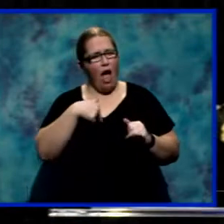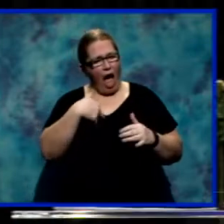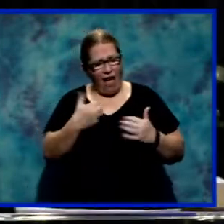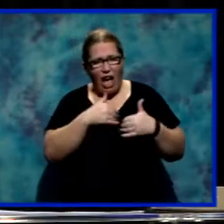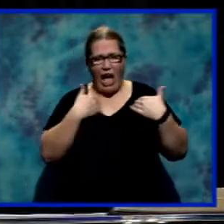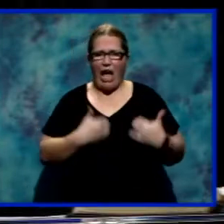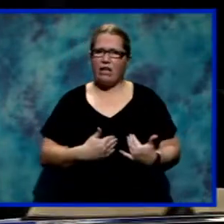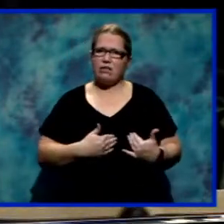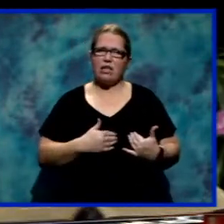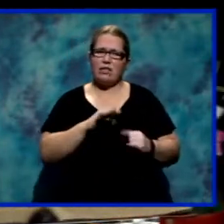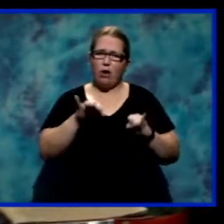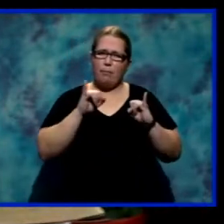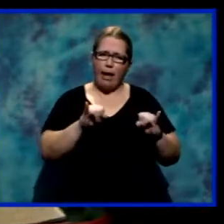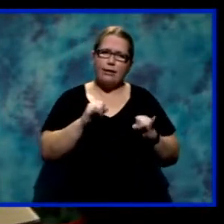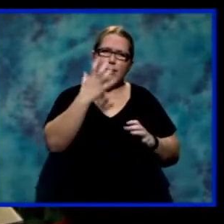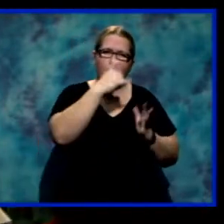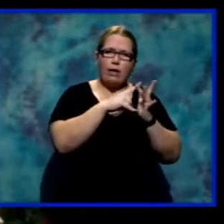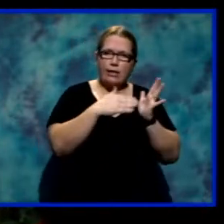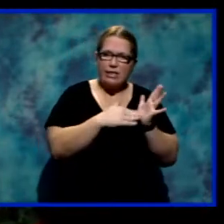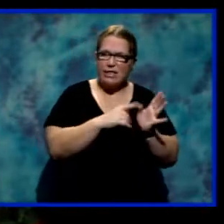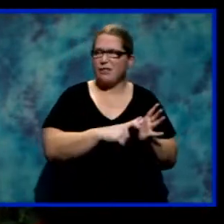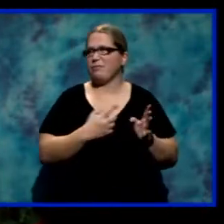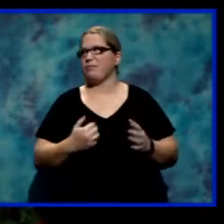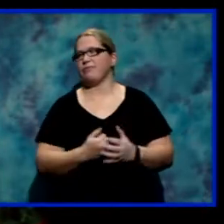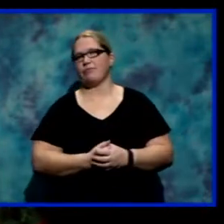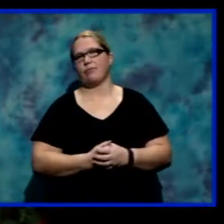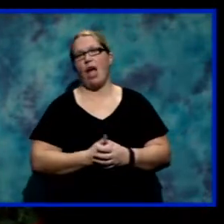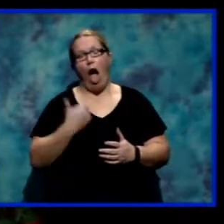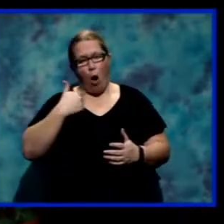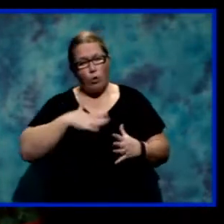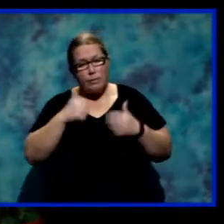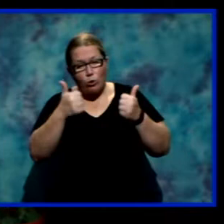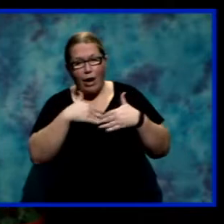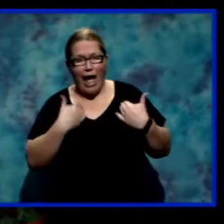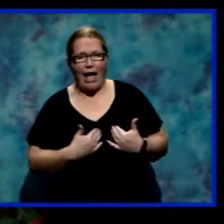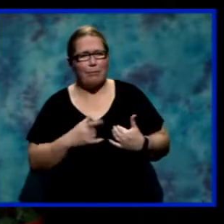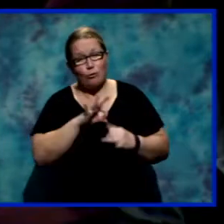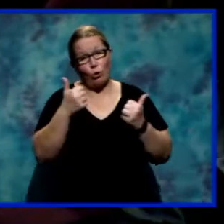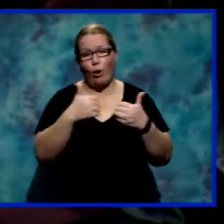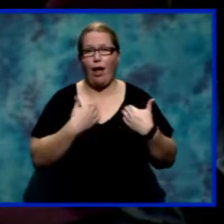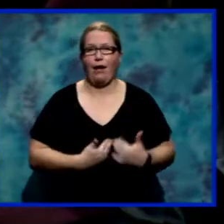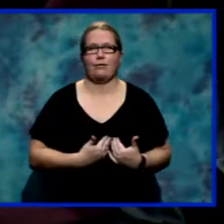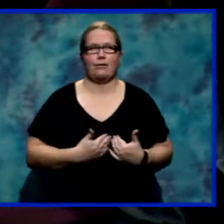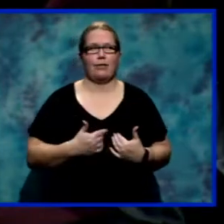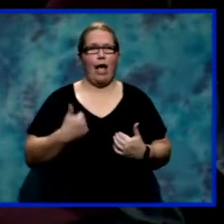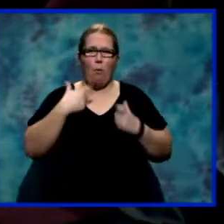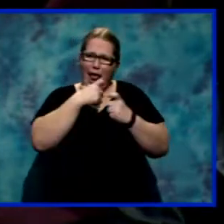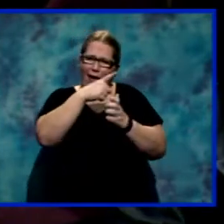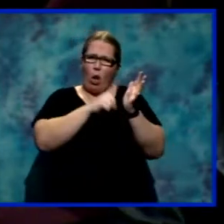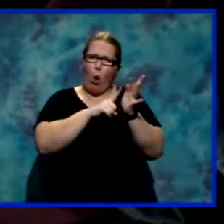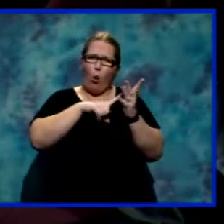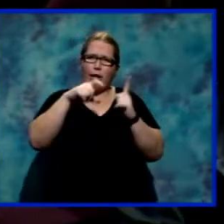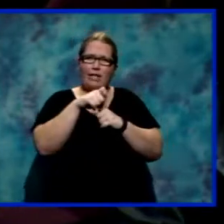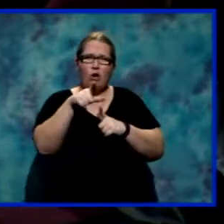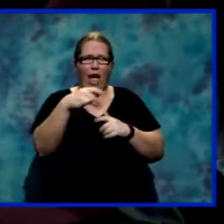heart. Sorry, Lizzie. It's not a good heart. I want it to be a good heart, but it's not a good heart. And we laugh at Lloyd, but you've